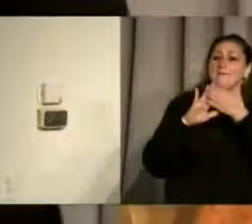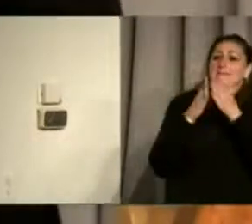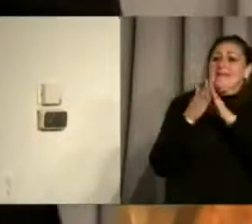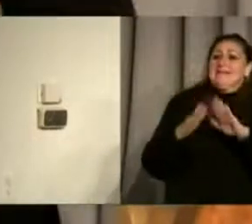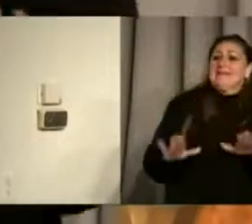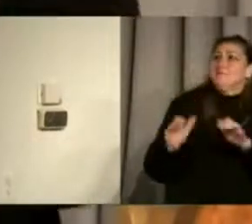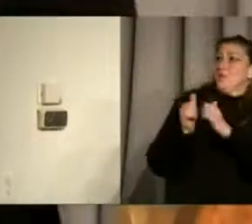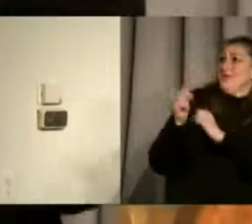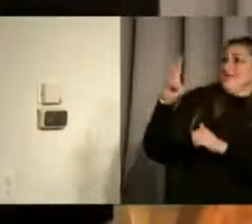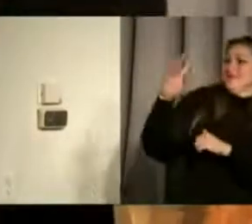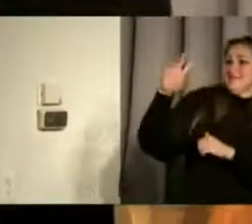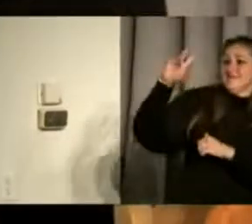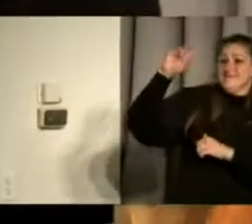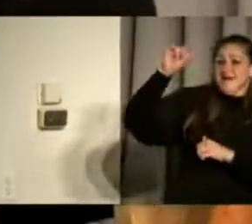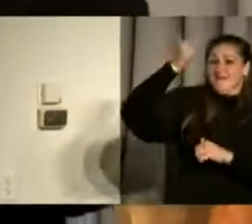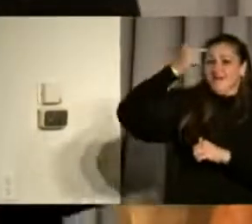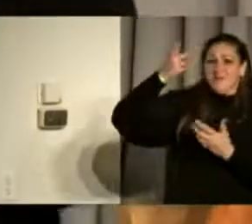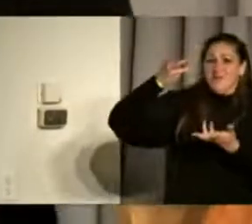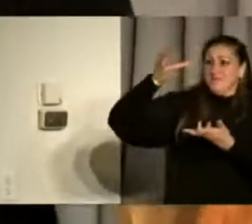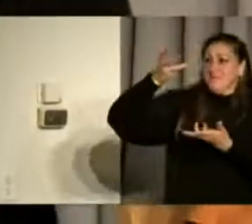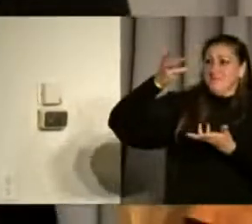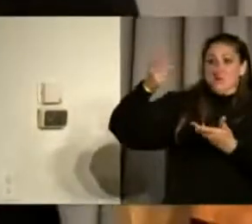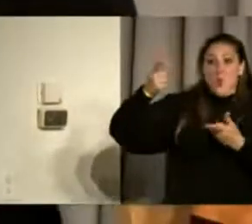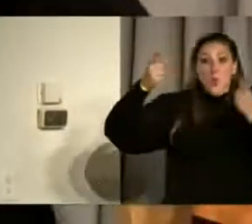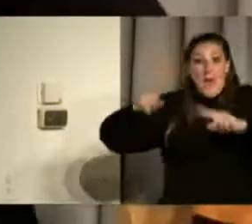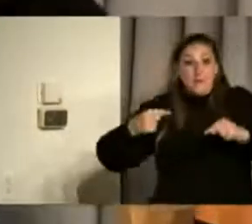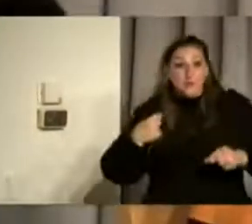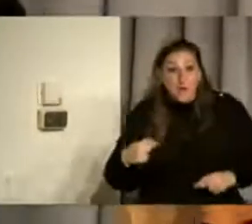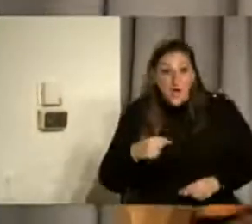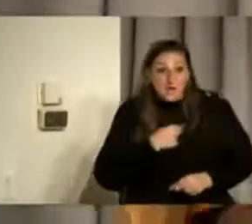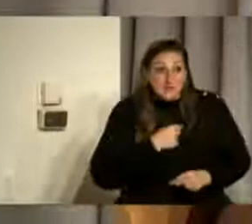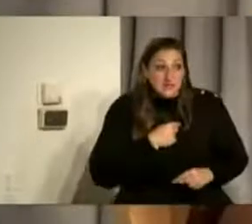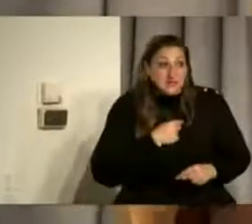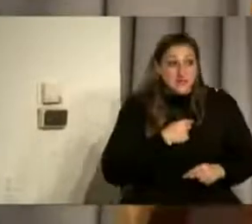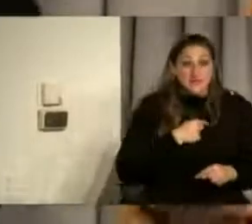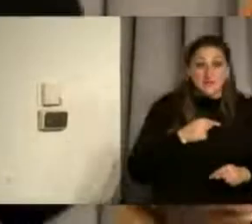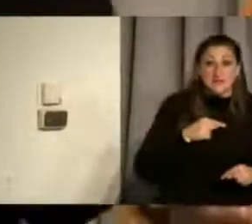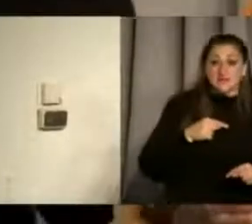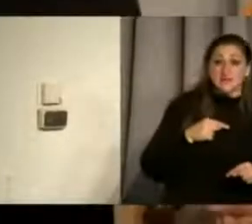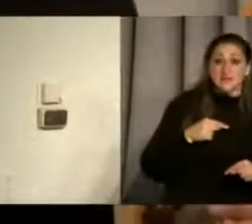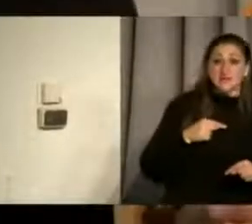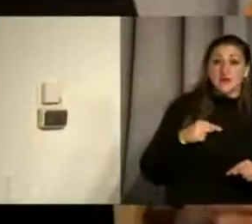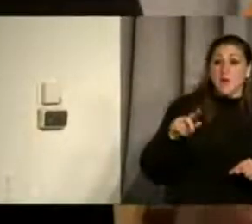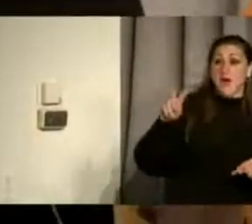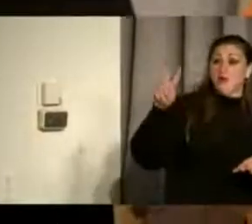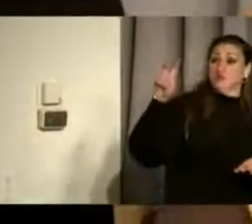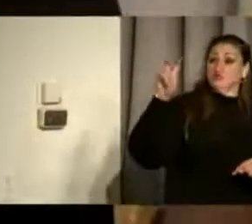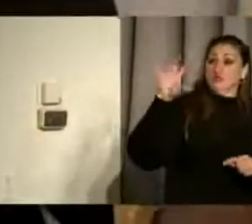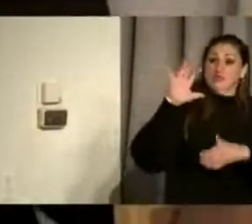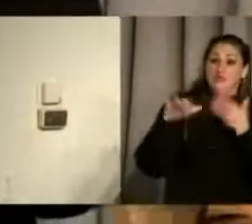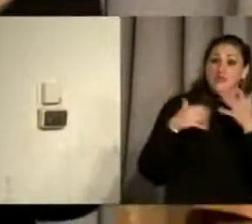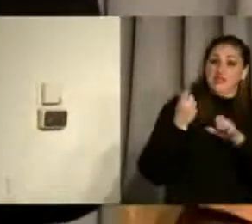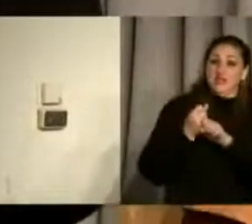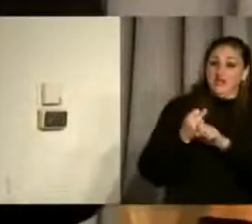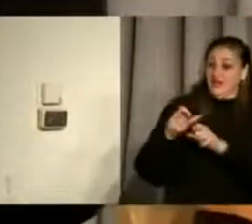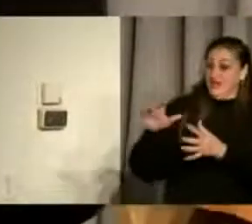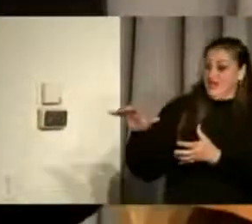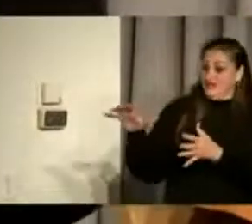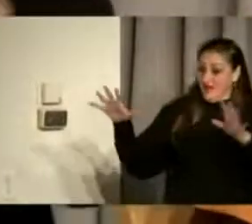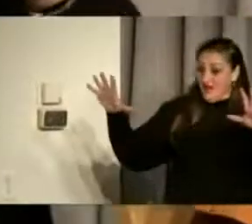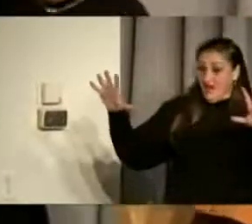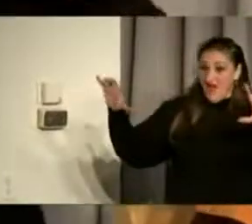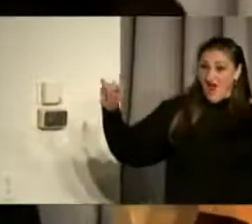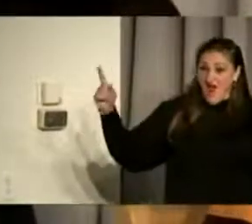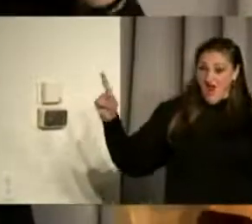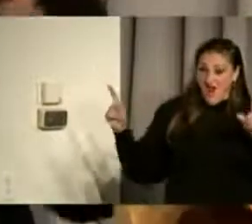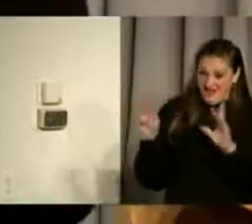government. And what happened to us? We were about 200 years ago taken down to 700